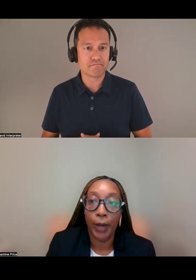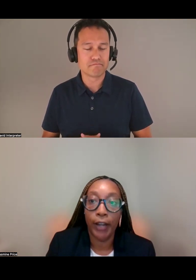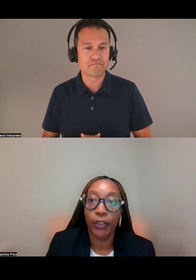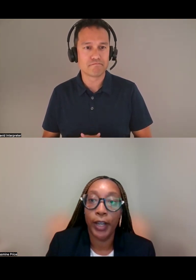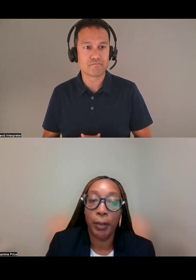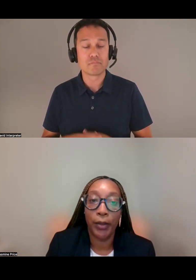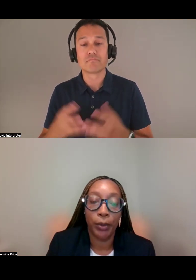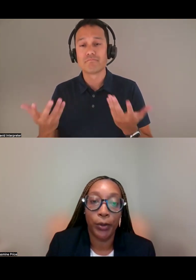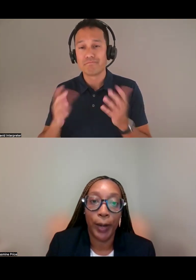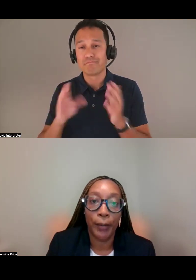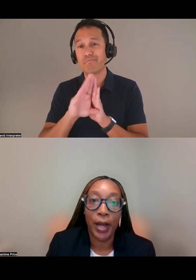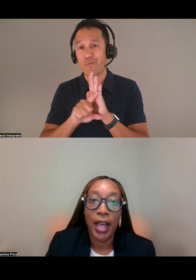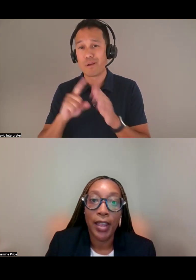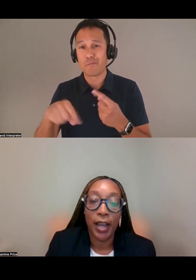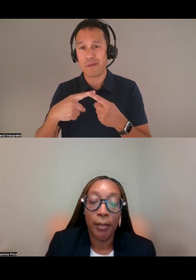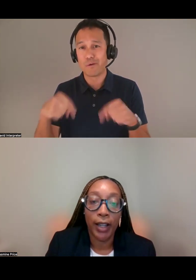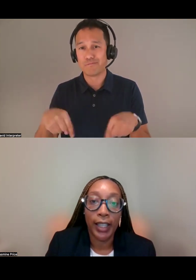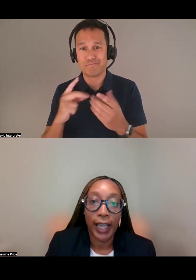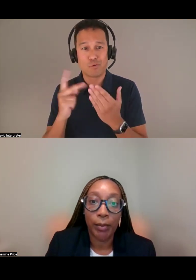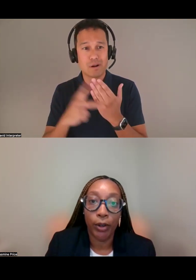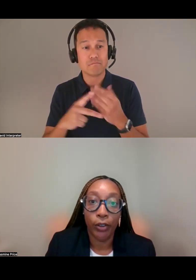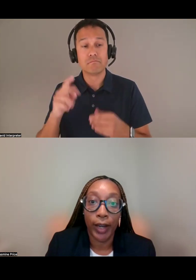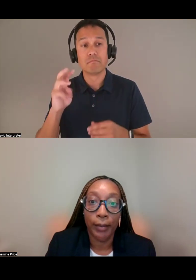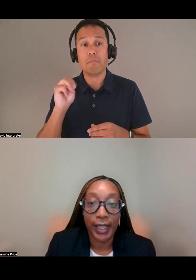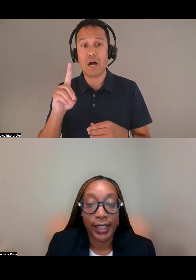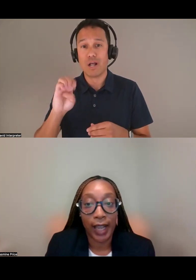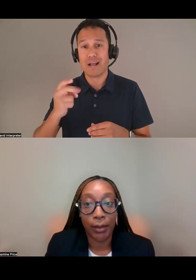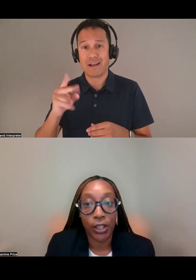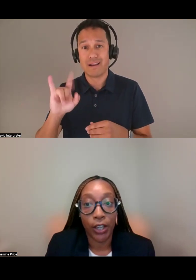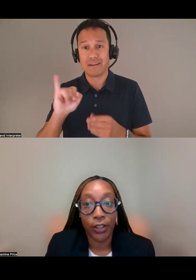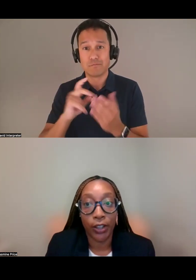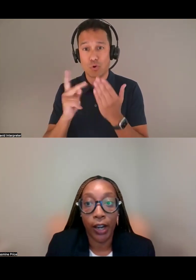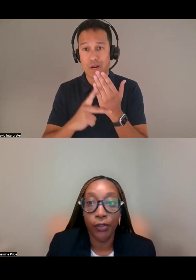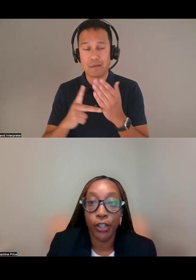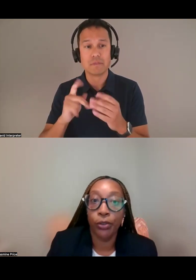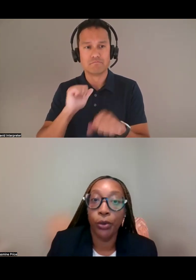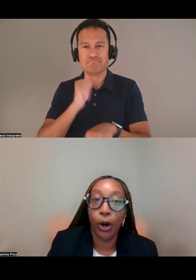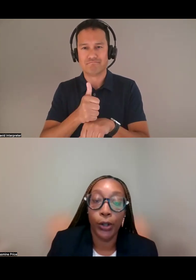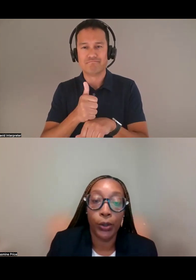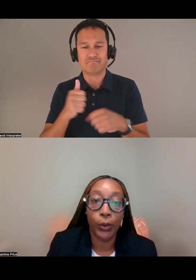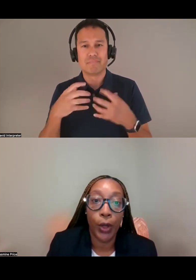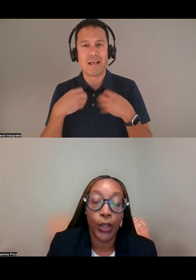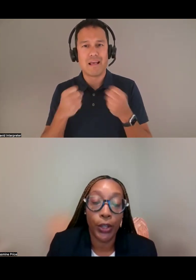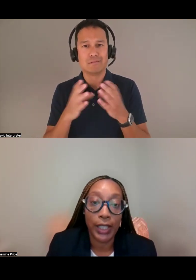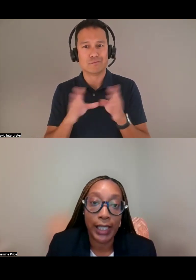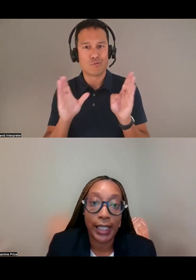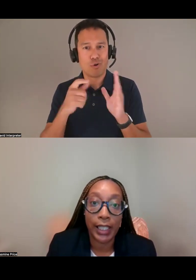So, background about the program. The Maryland EHDI program is established under Health General